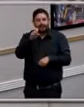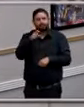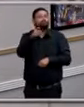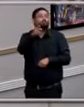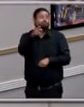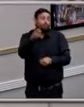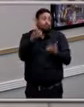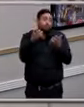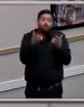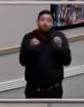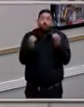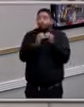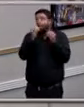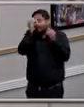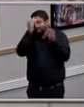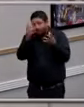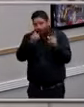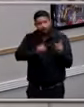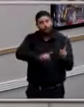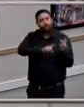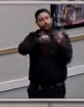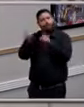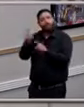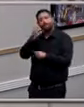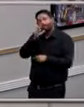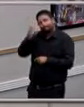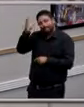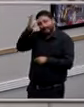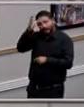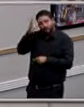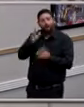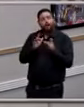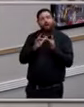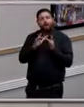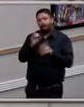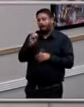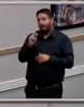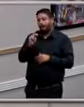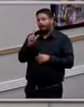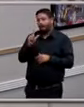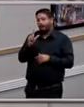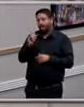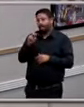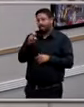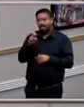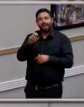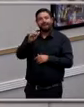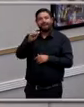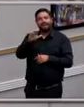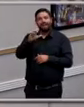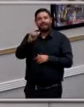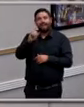nice infographics if you go to Parent Online Academy and click on Parent Self-Serve.